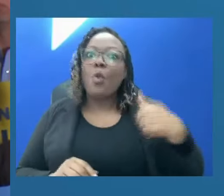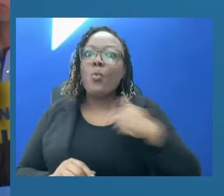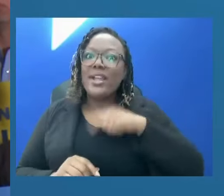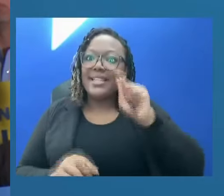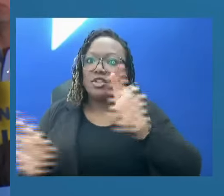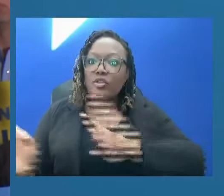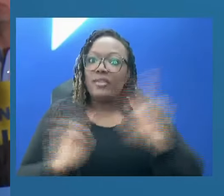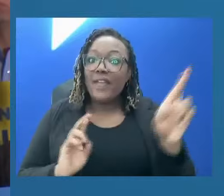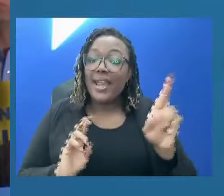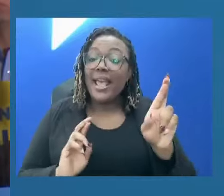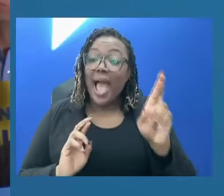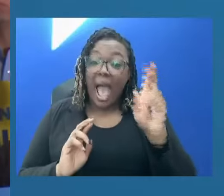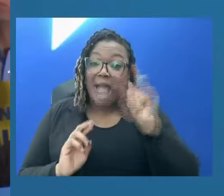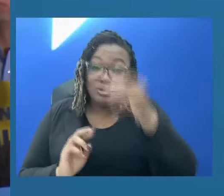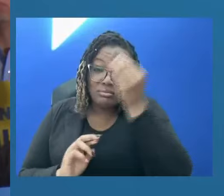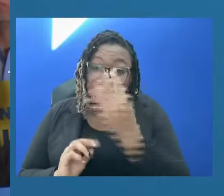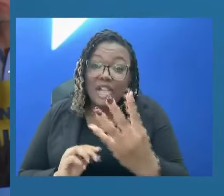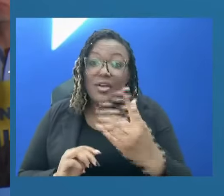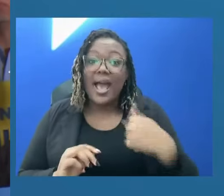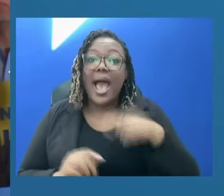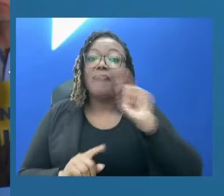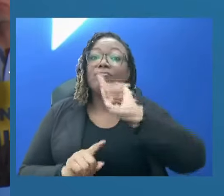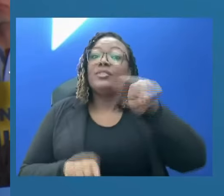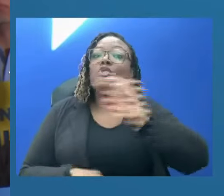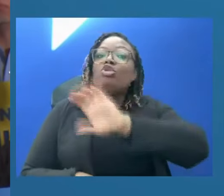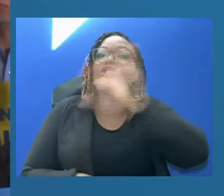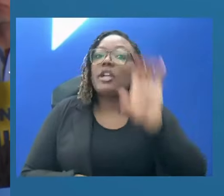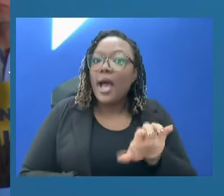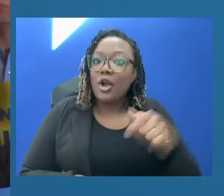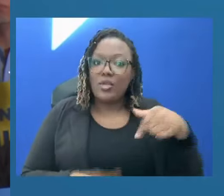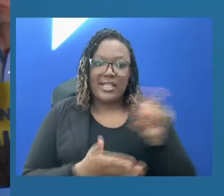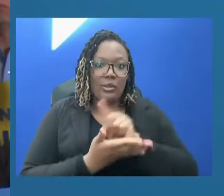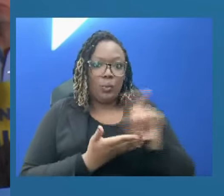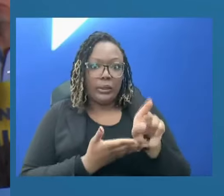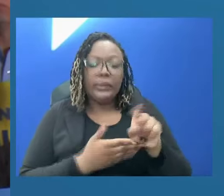remiss if I don't tell you, I was in Chicago this week